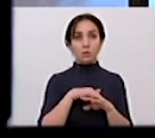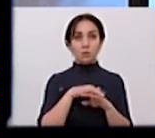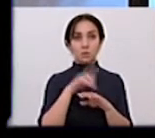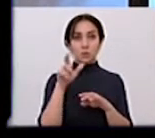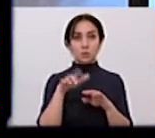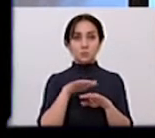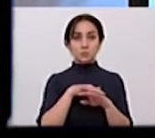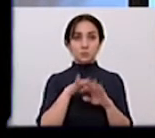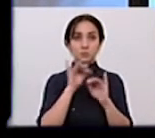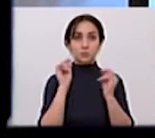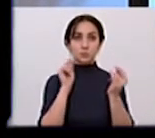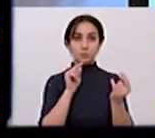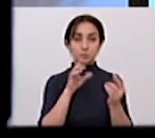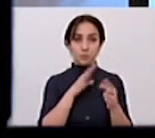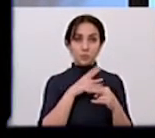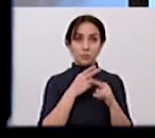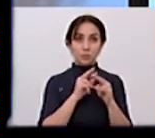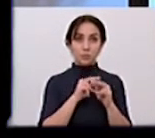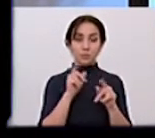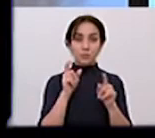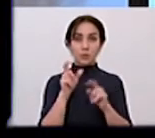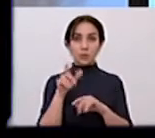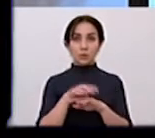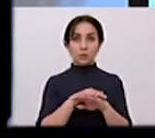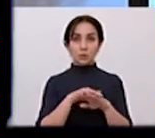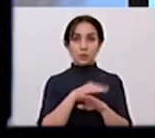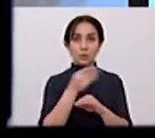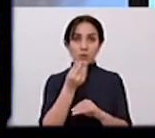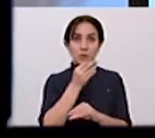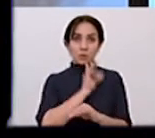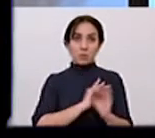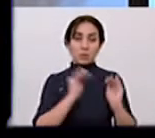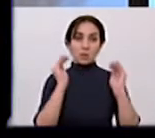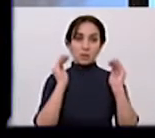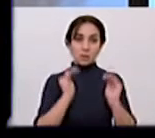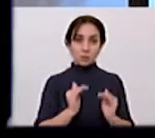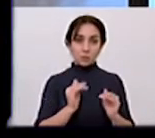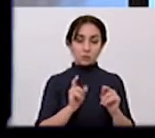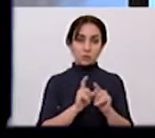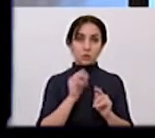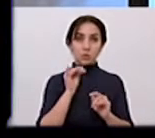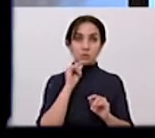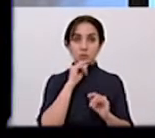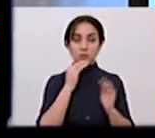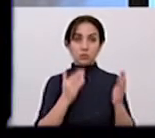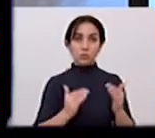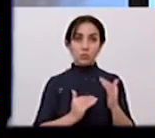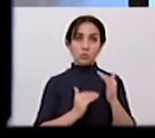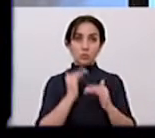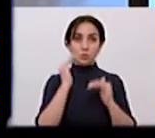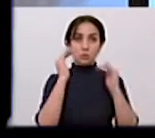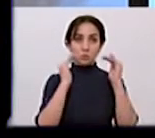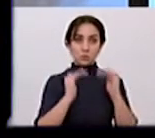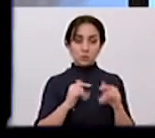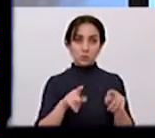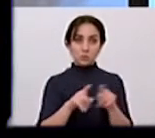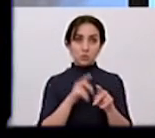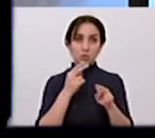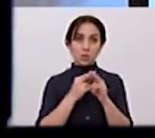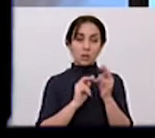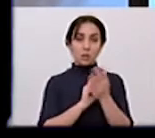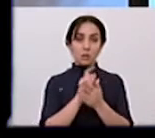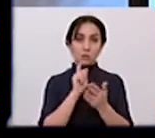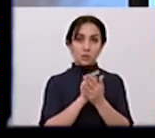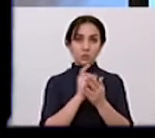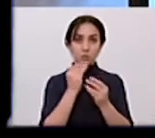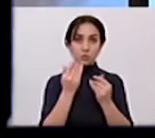noroziligini keltirib chiqardi. Ya'ni albatta aholining daromadining kamayishi, iqtisodiy o'sishning sur'atining pasayib ketganligi albatta bu